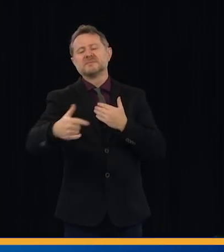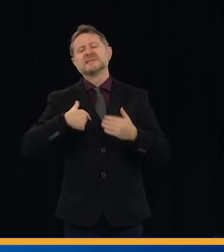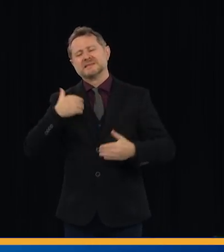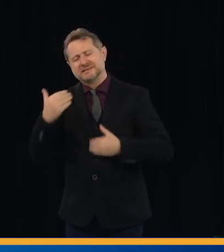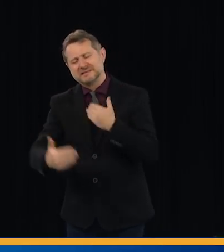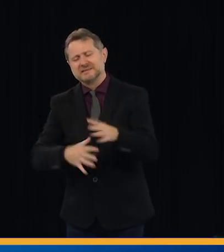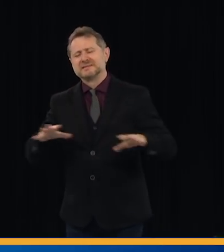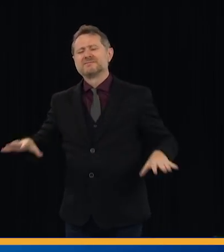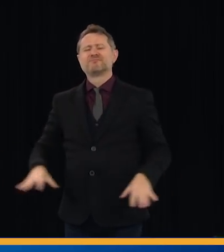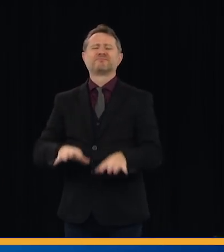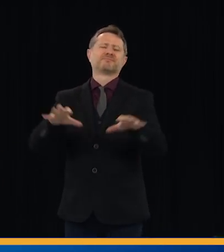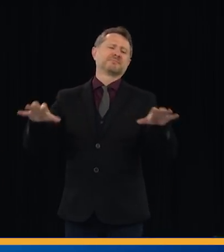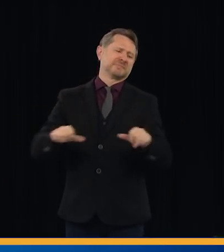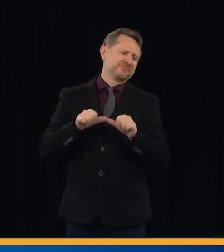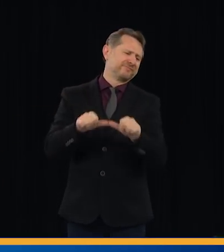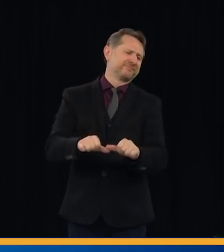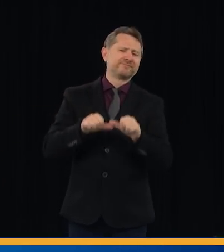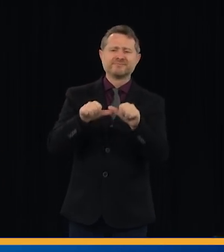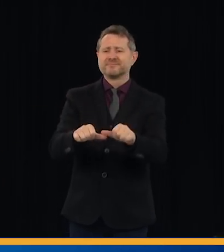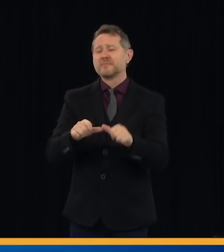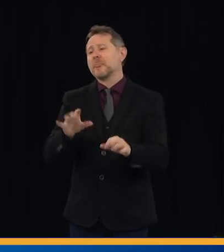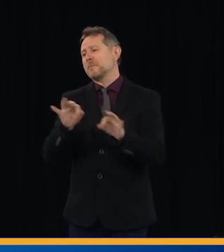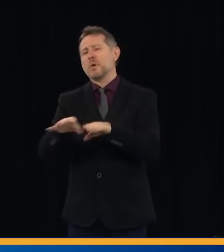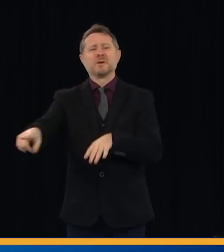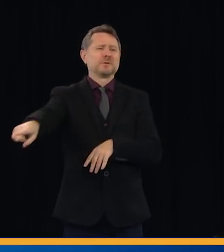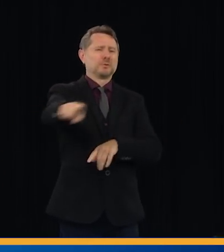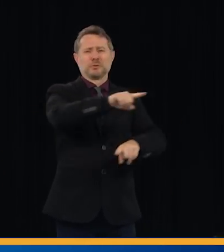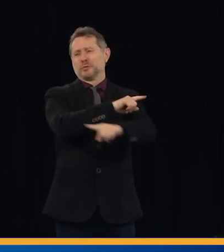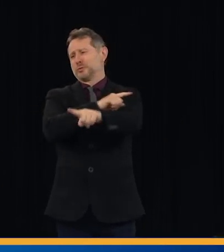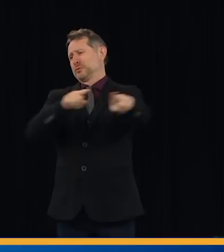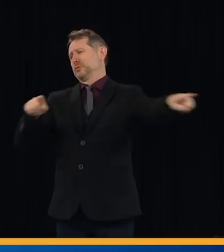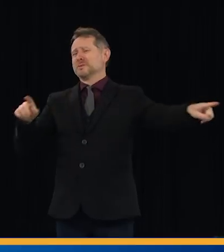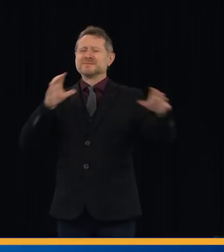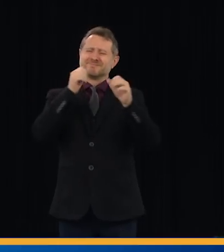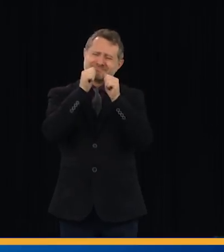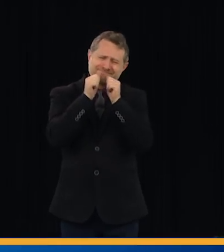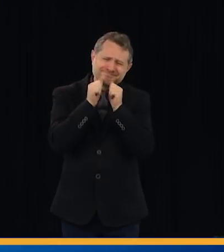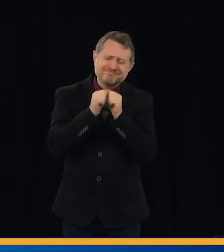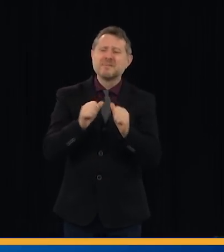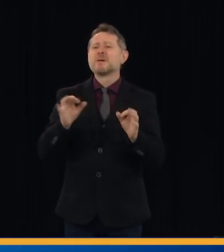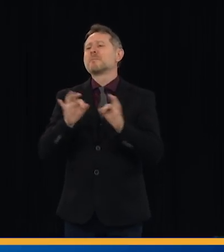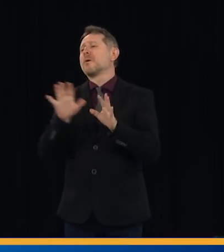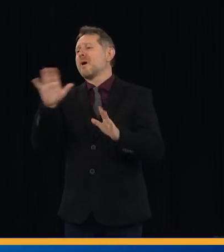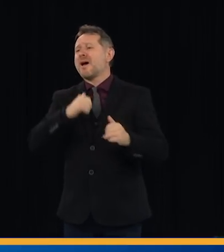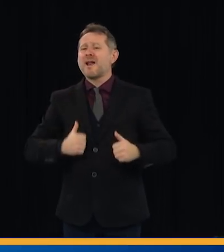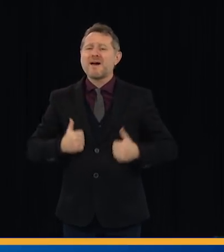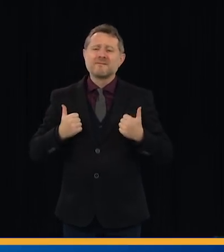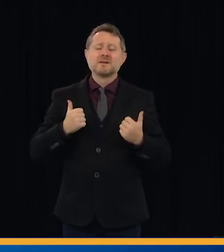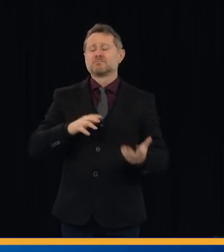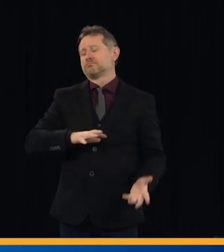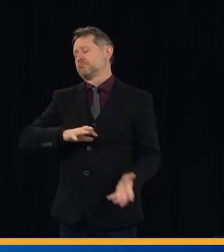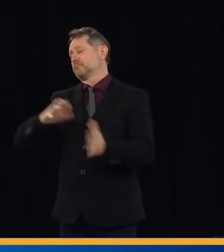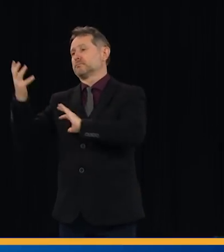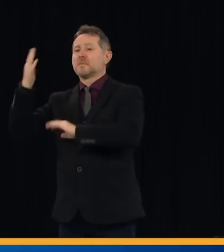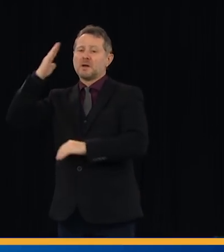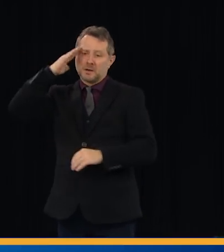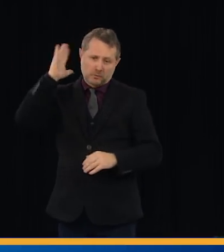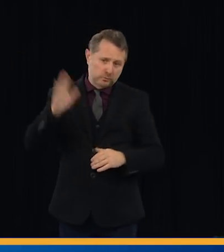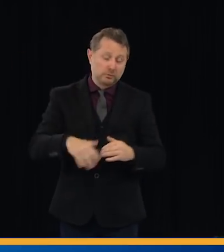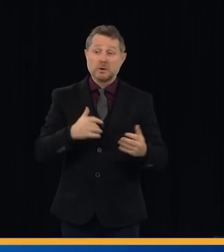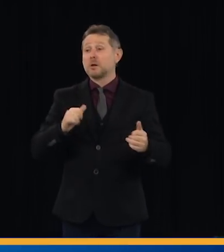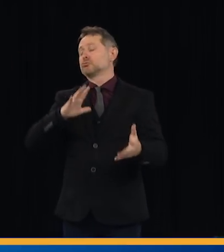that this is going to be a long-term situation, and even though it's so disruptive and so abrupt and